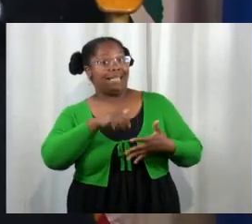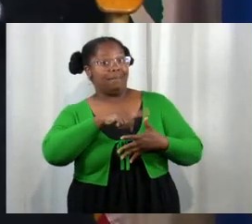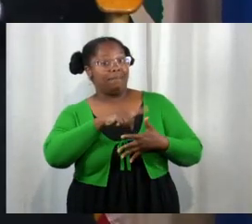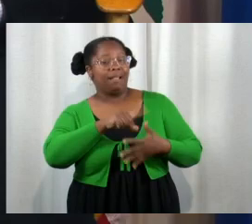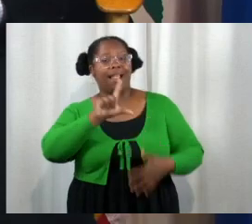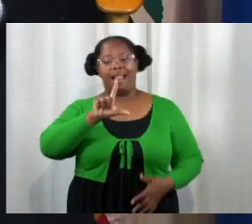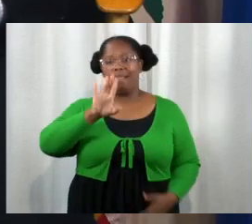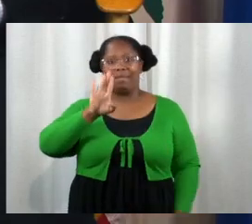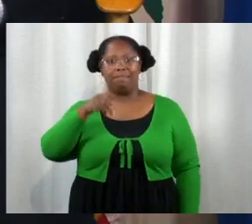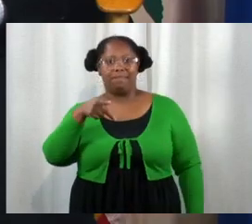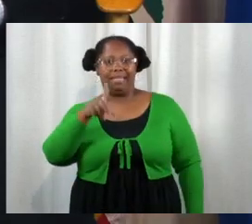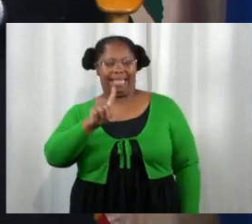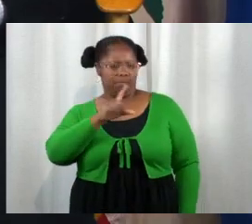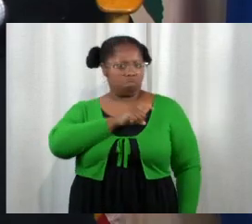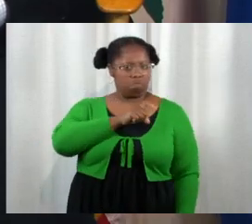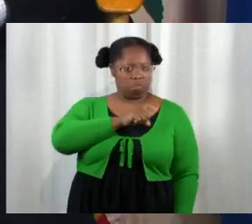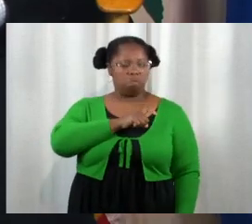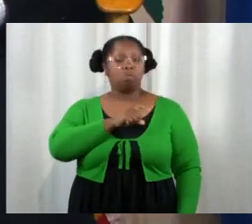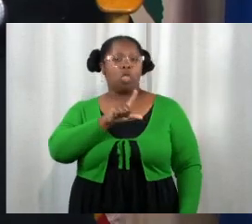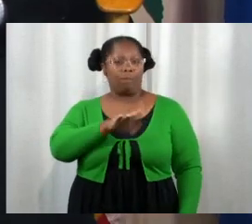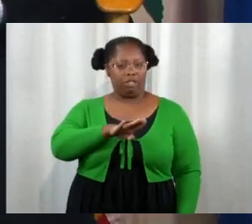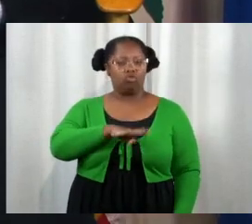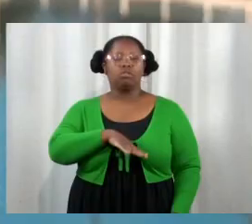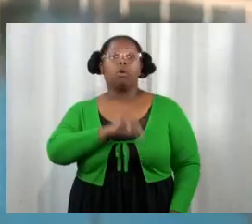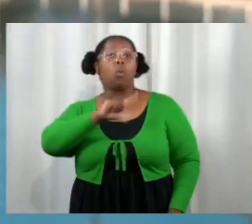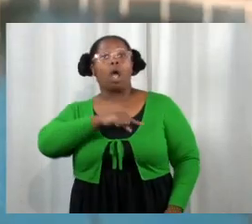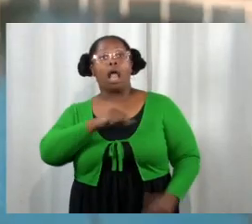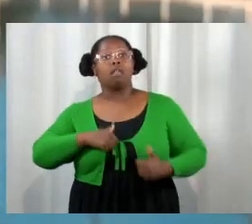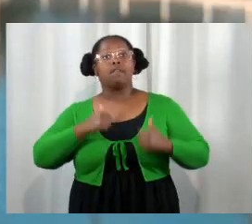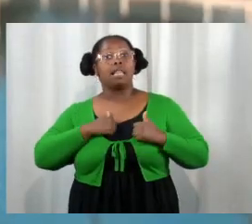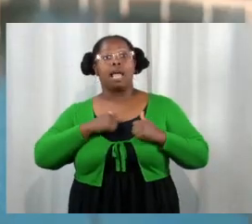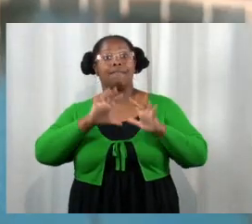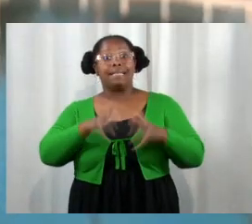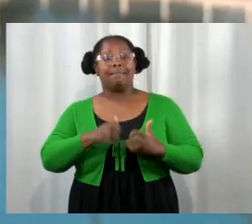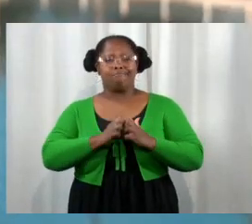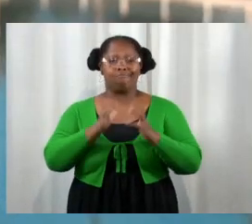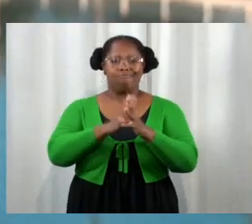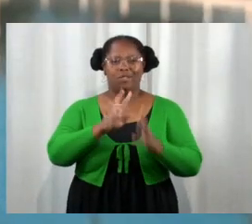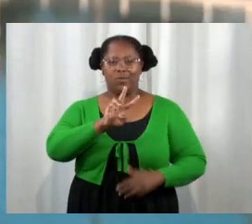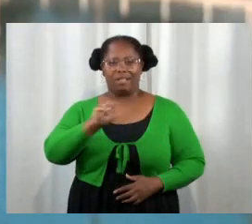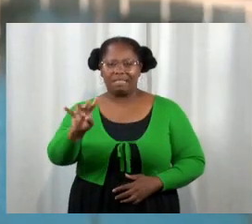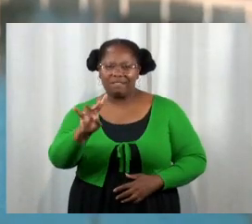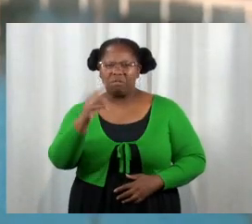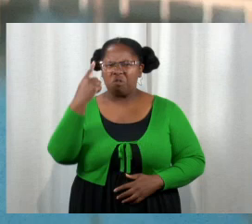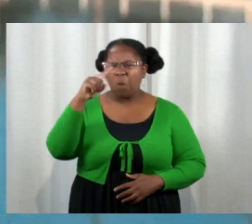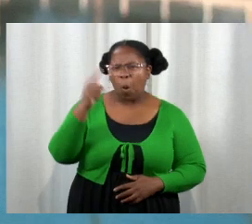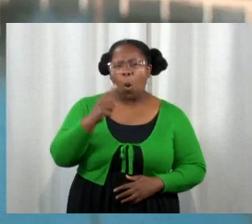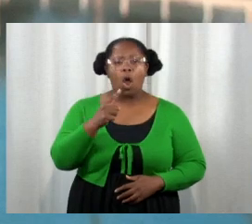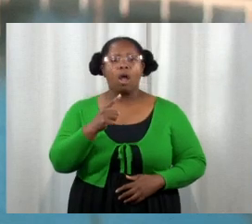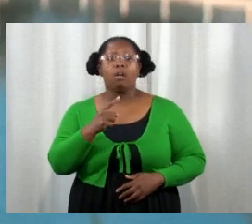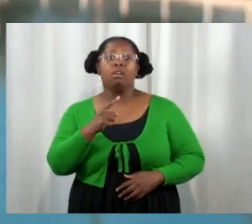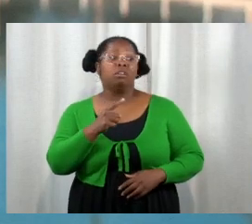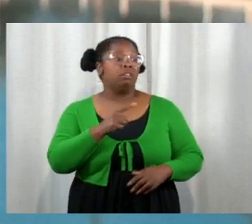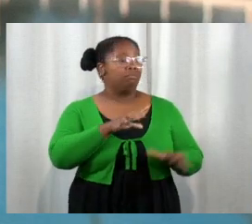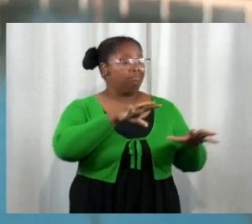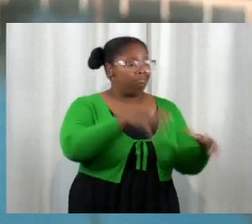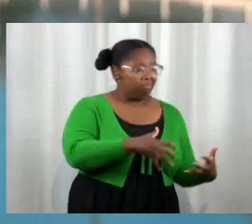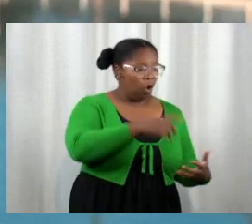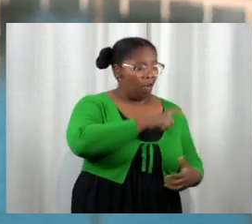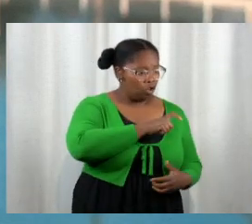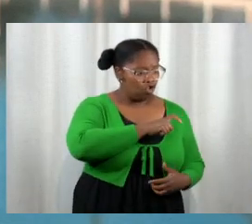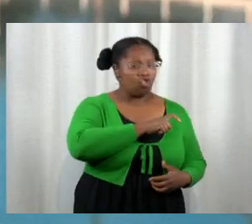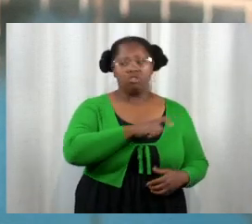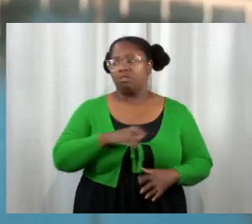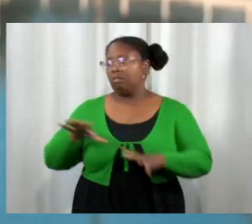LBPD Quality of Life team was created in 2007 as a means to foster our community police interactions between officers and